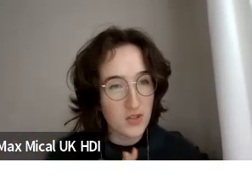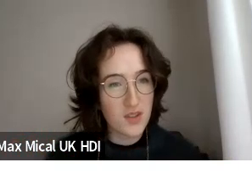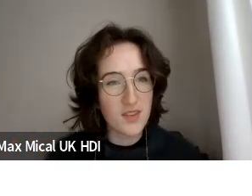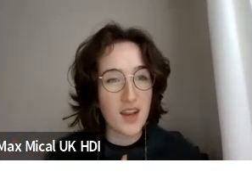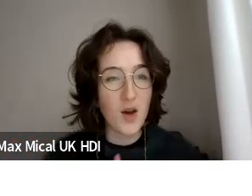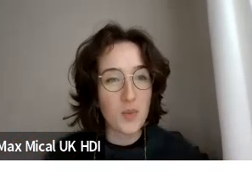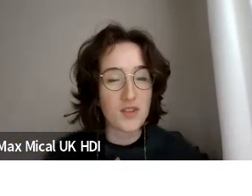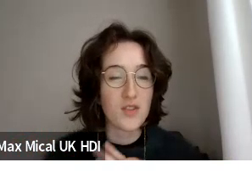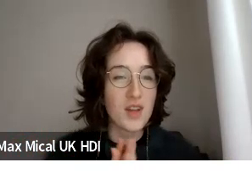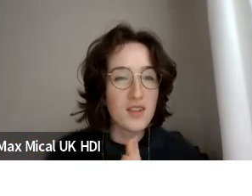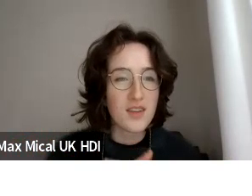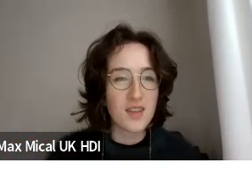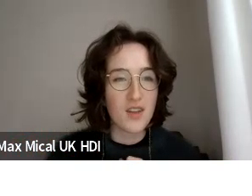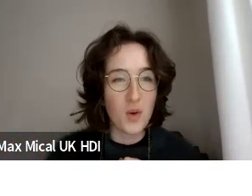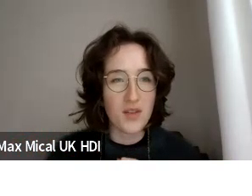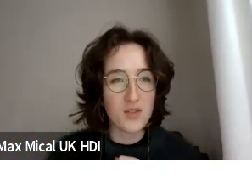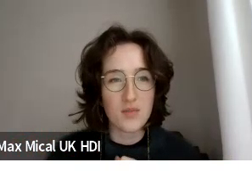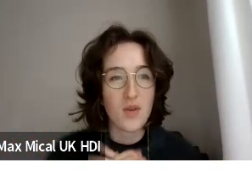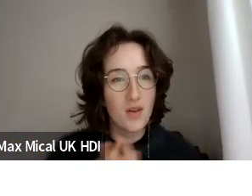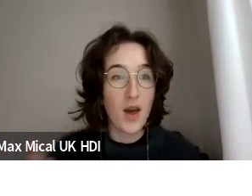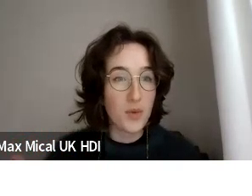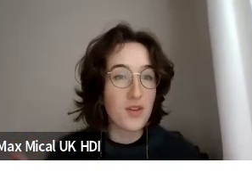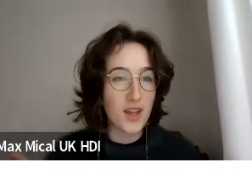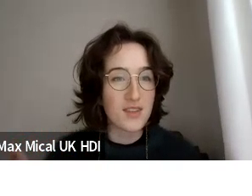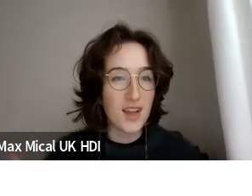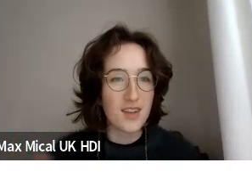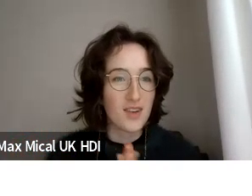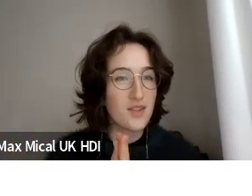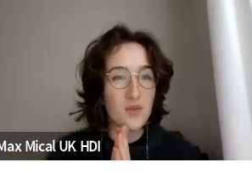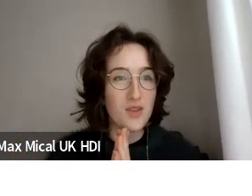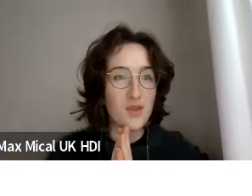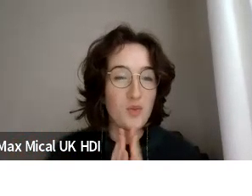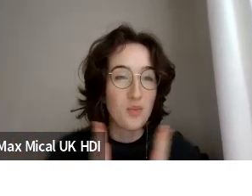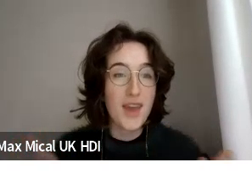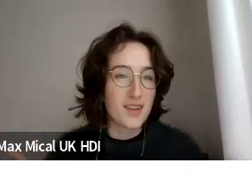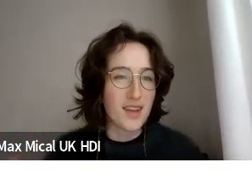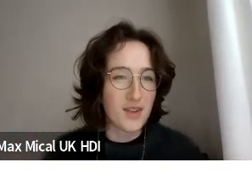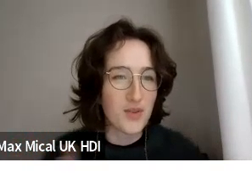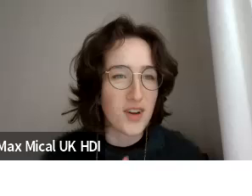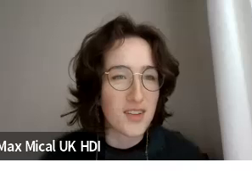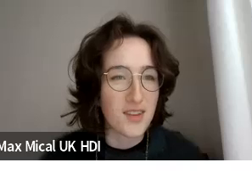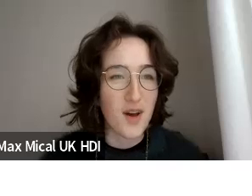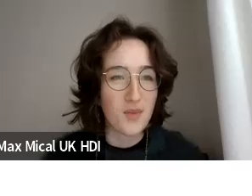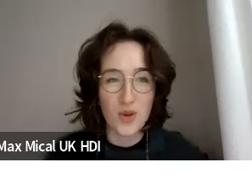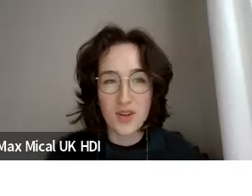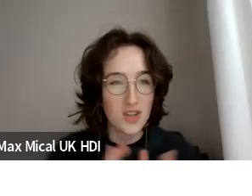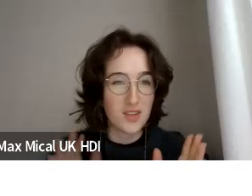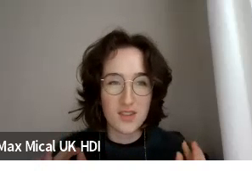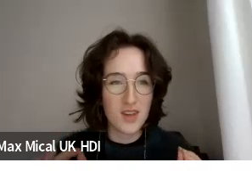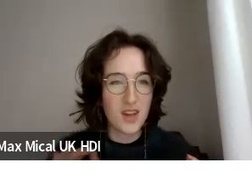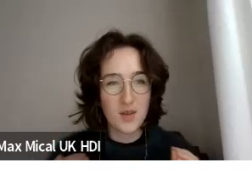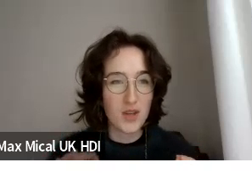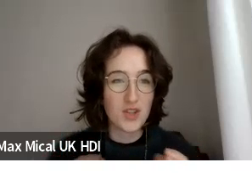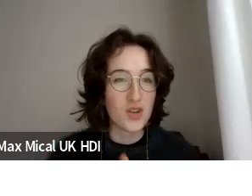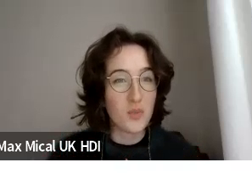support specialist and helping us create this, as well as helping collect the data. They're the ones who make the data for us. We